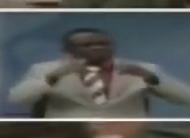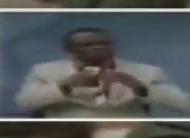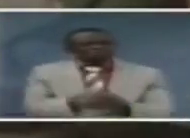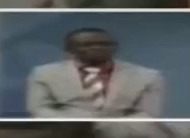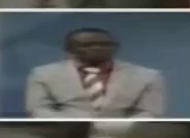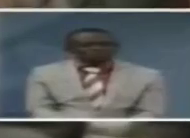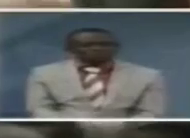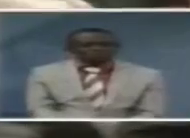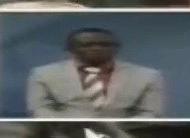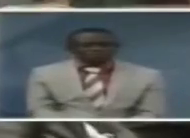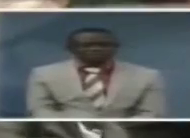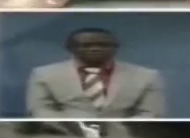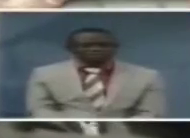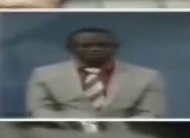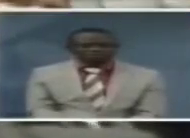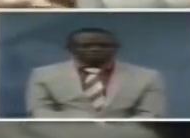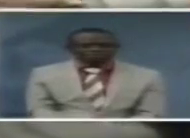Mr. Speaker, I thank you.